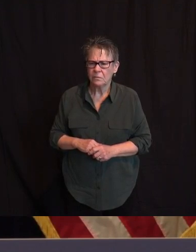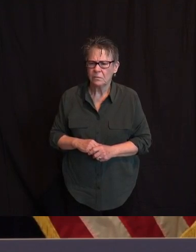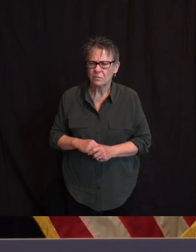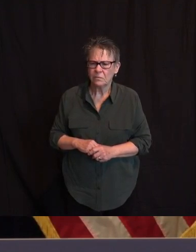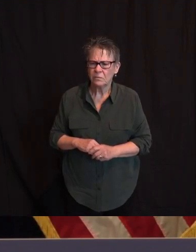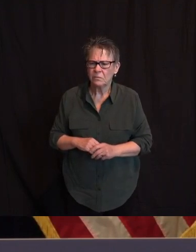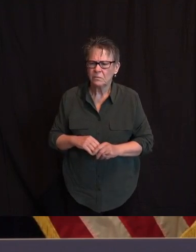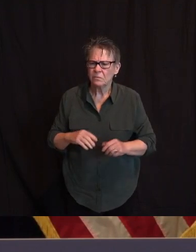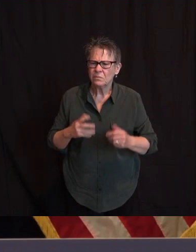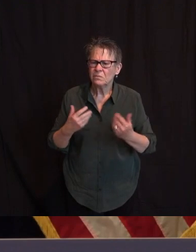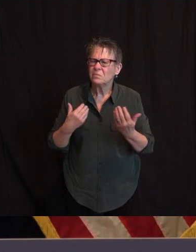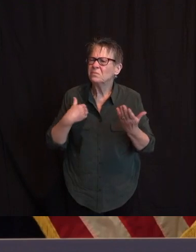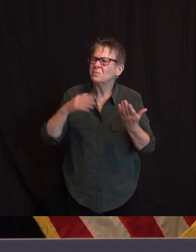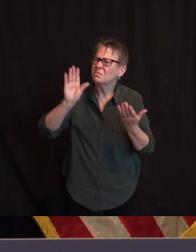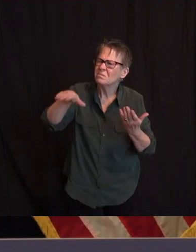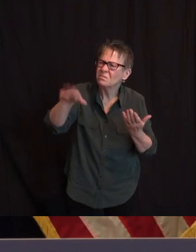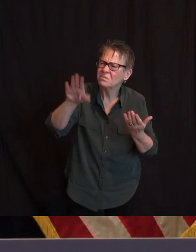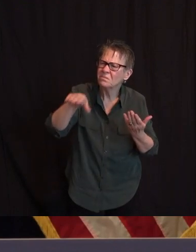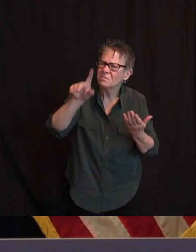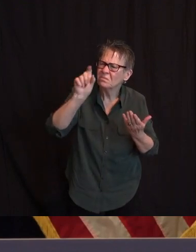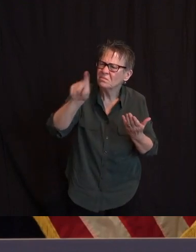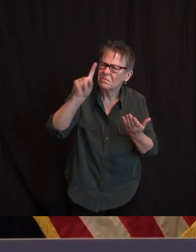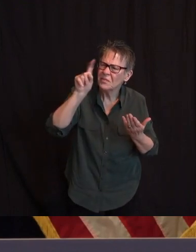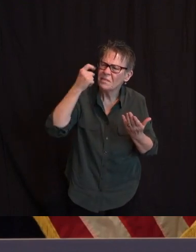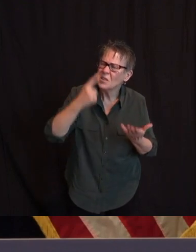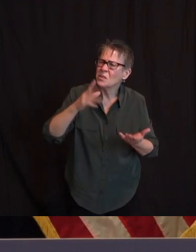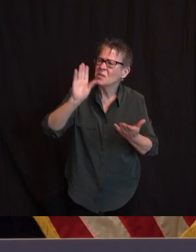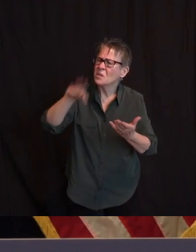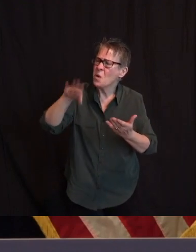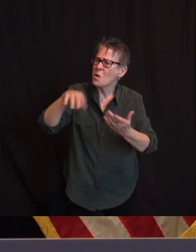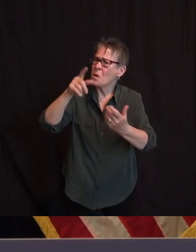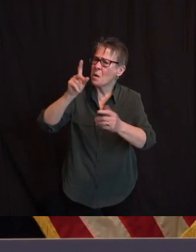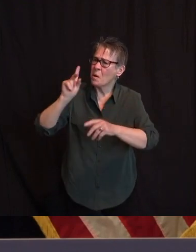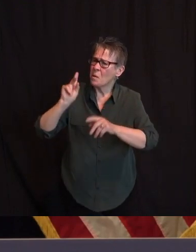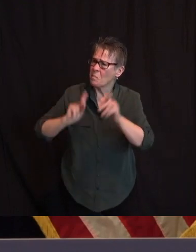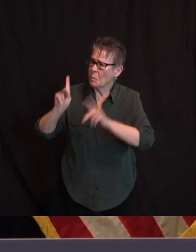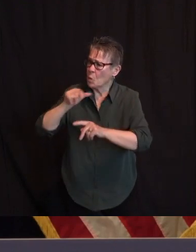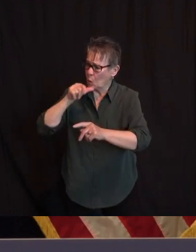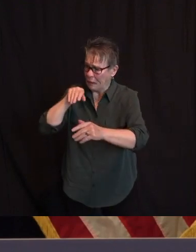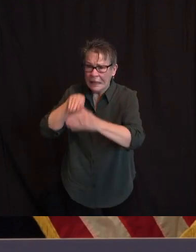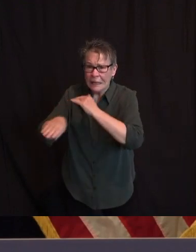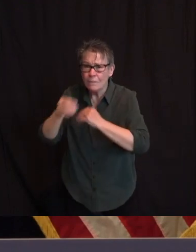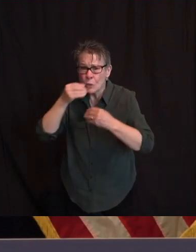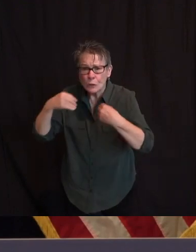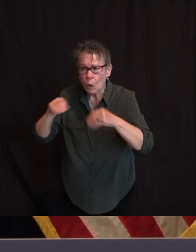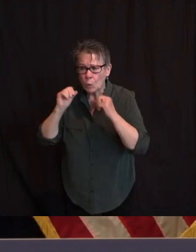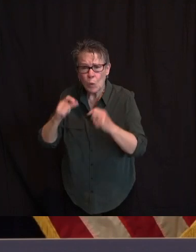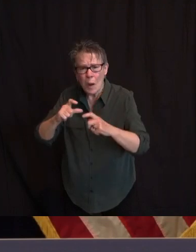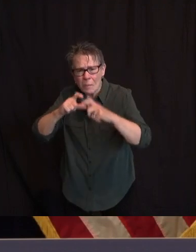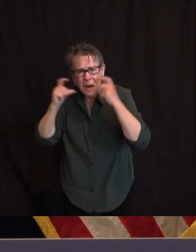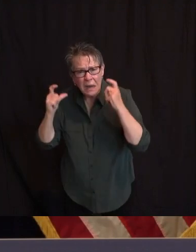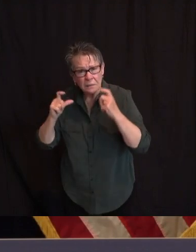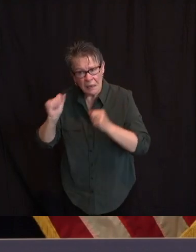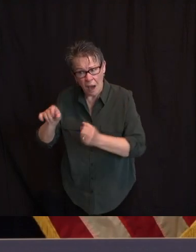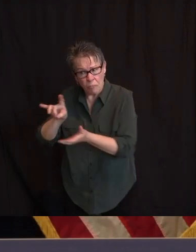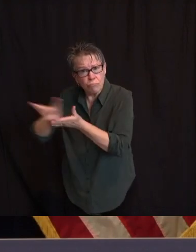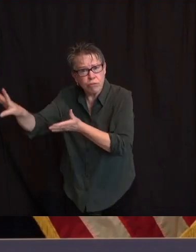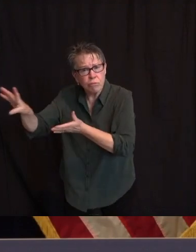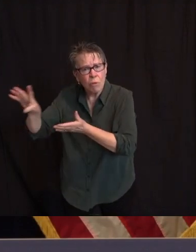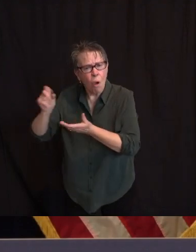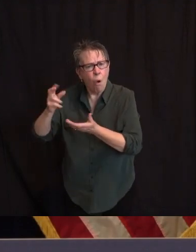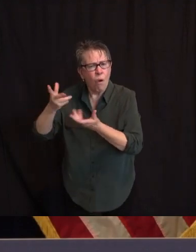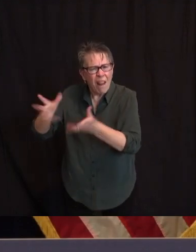in the air, well, they should limit their time. That means nothing. Yep. Well, there is guidance, and I think one of the things we could do is get